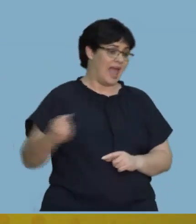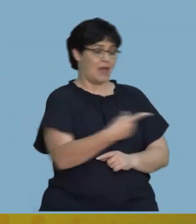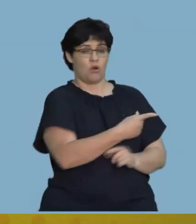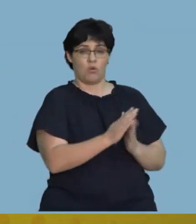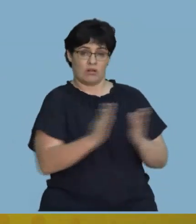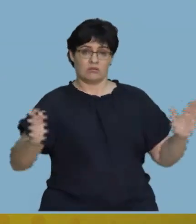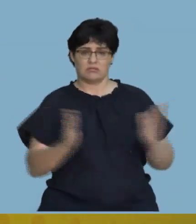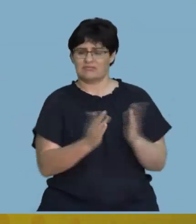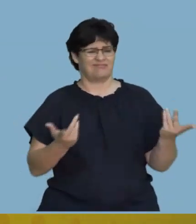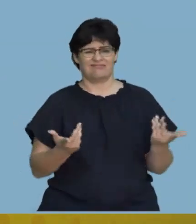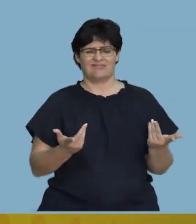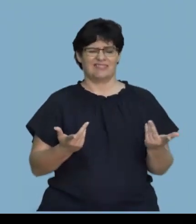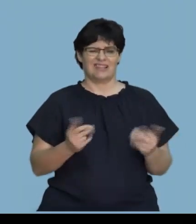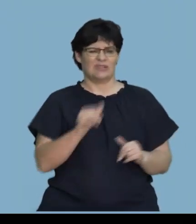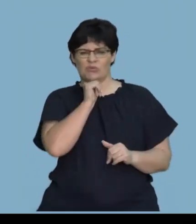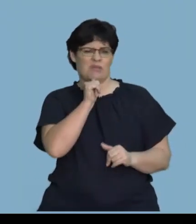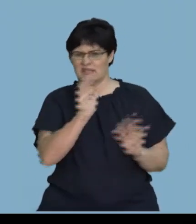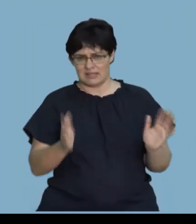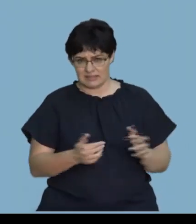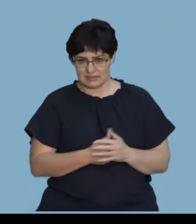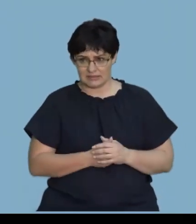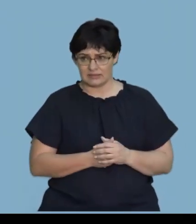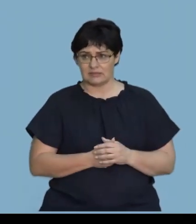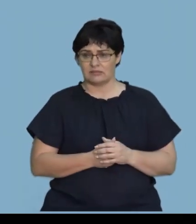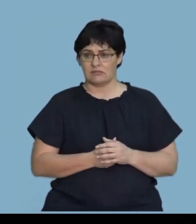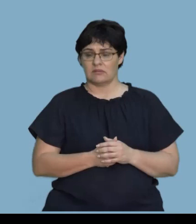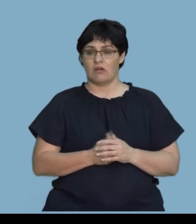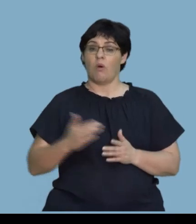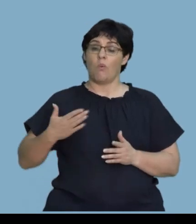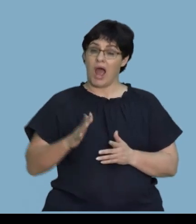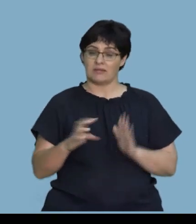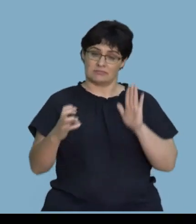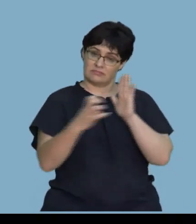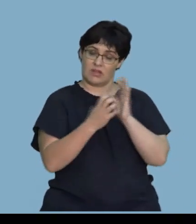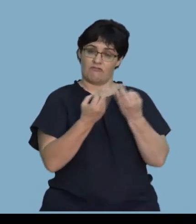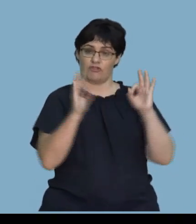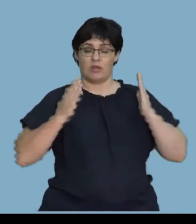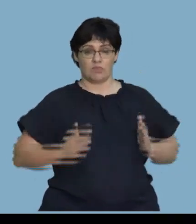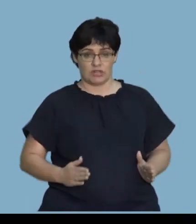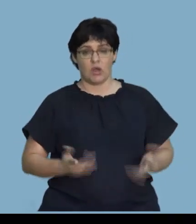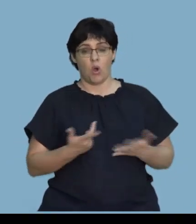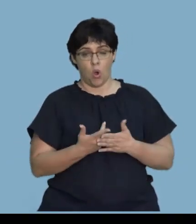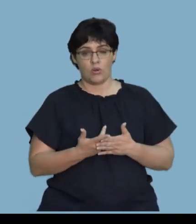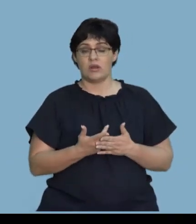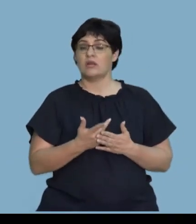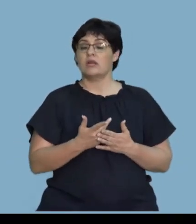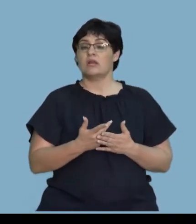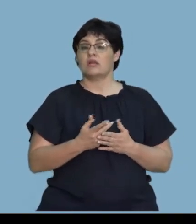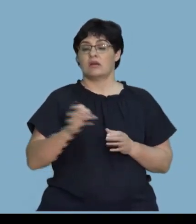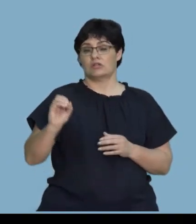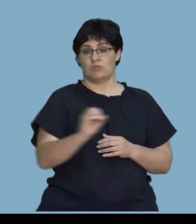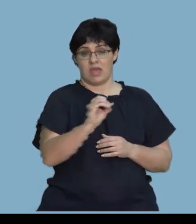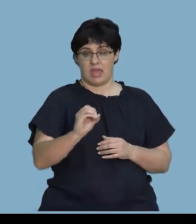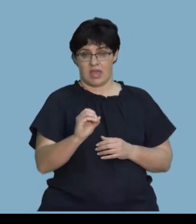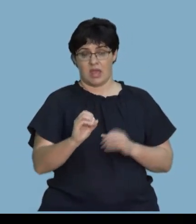pay attention to in this case. So we want to draw a free body diagram on sphere Y. So what is important, this is